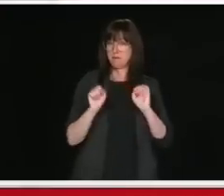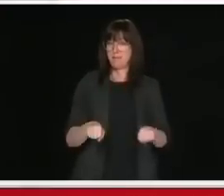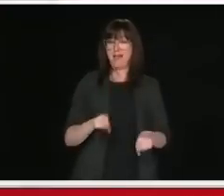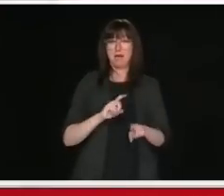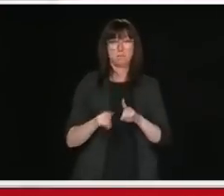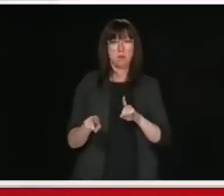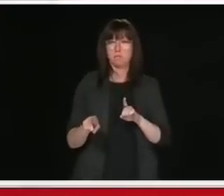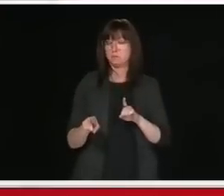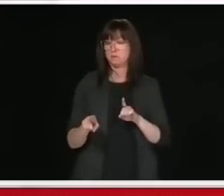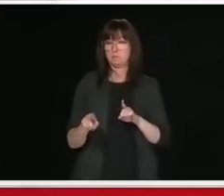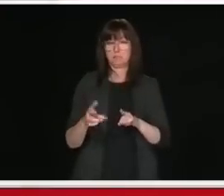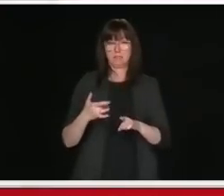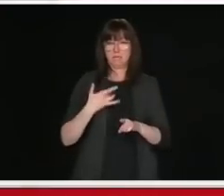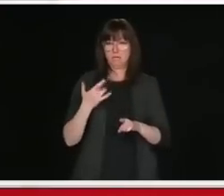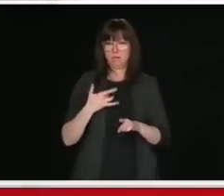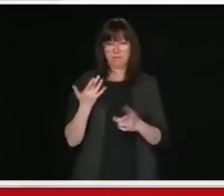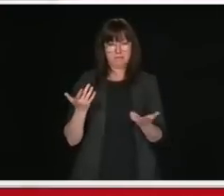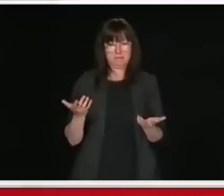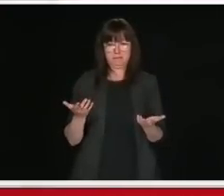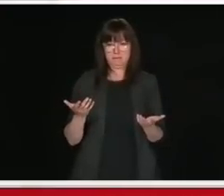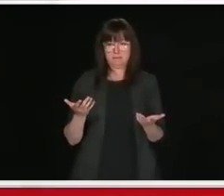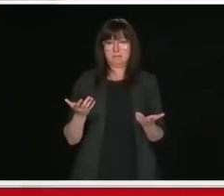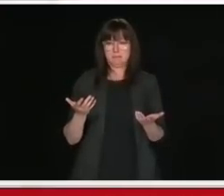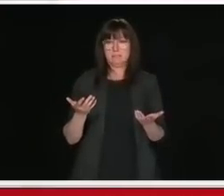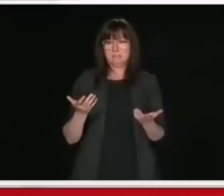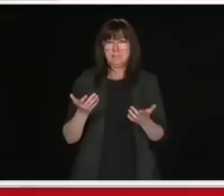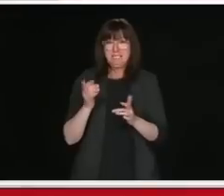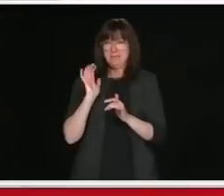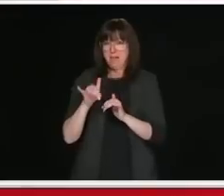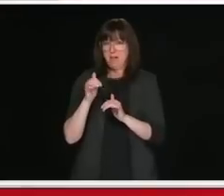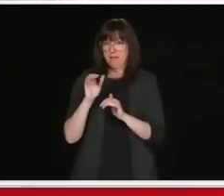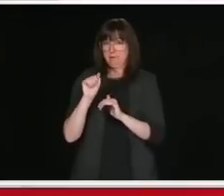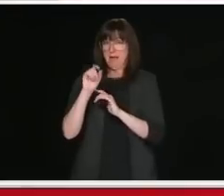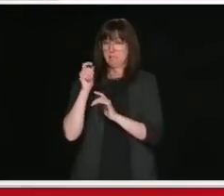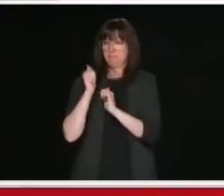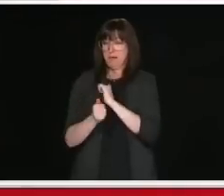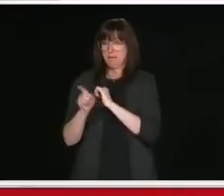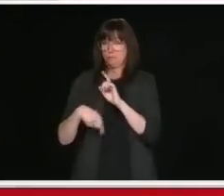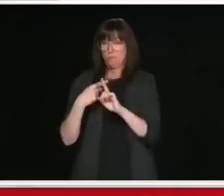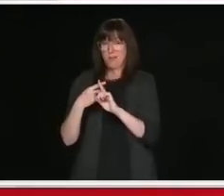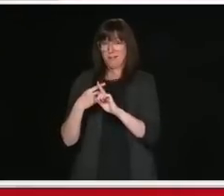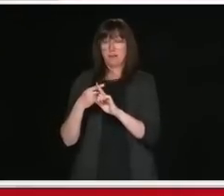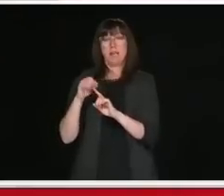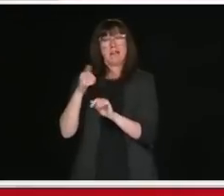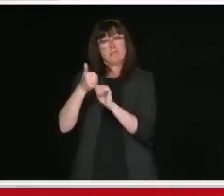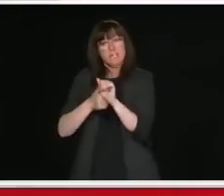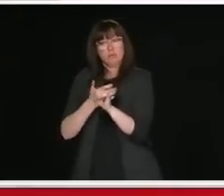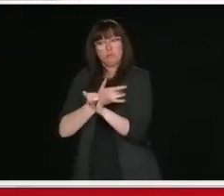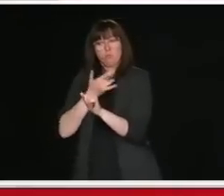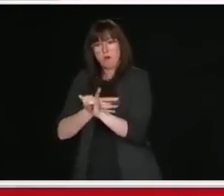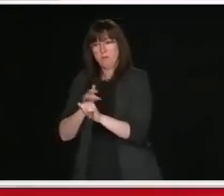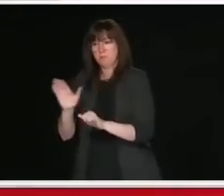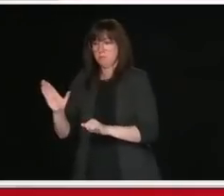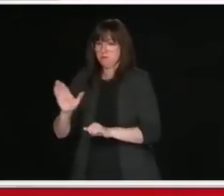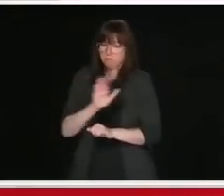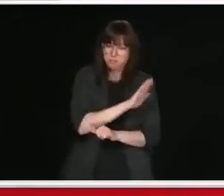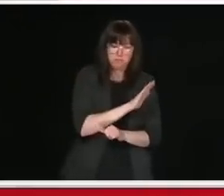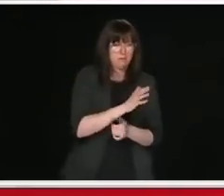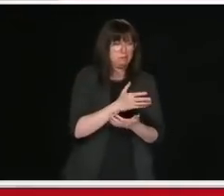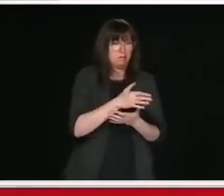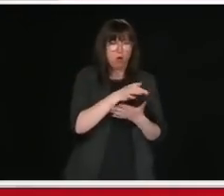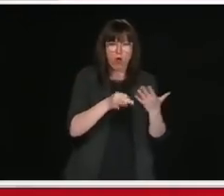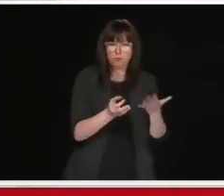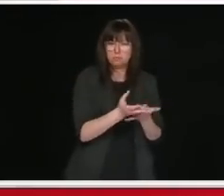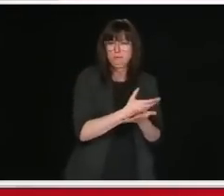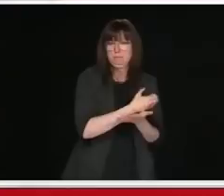when there are things that the provinces and Canadians need to see done that can't be done by the provinces. And we will continue